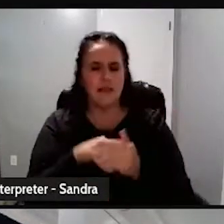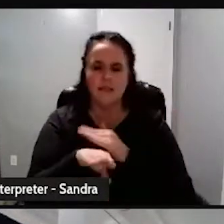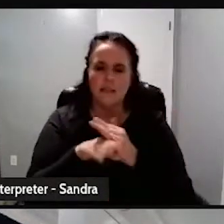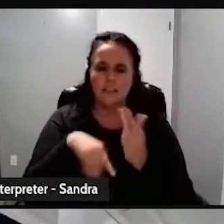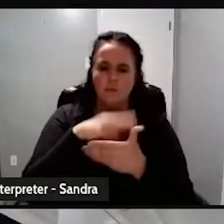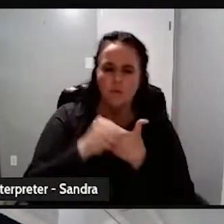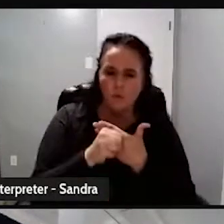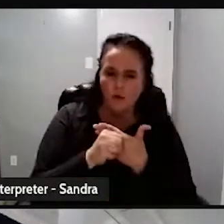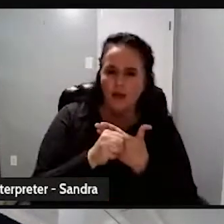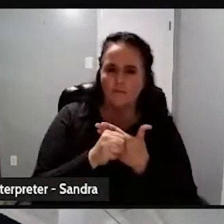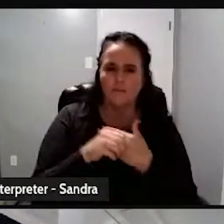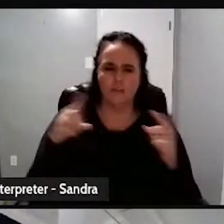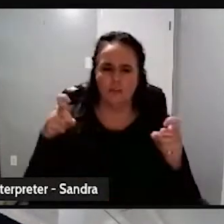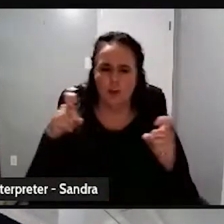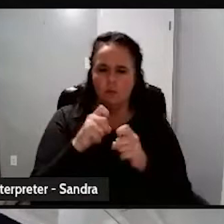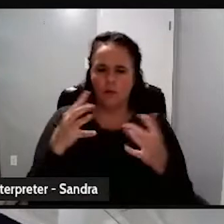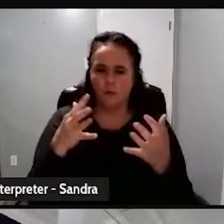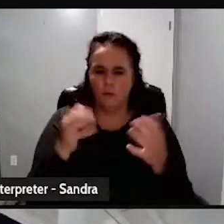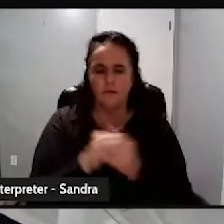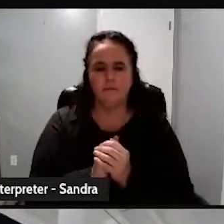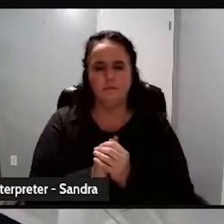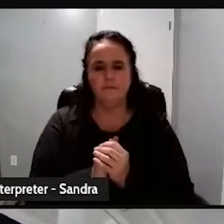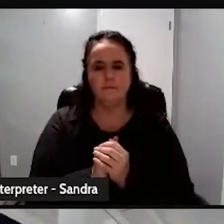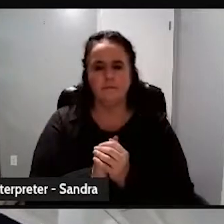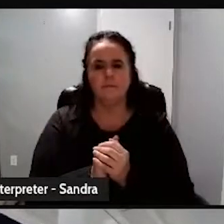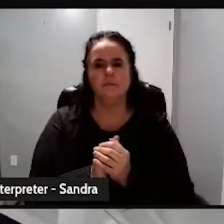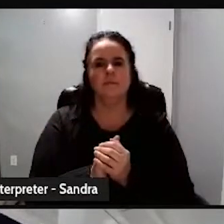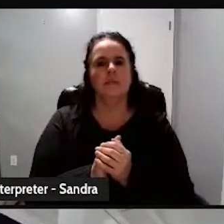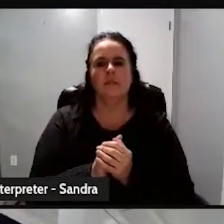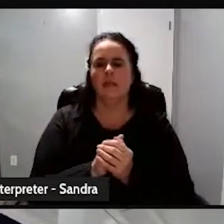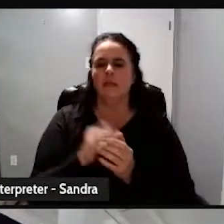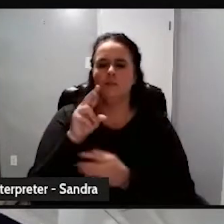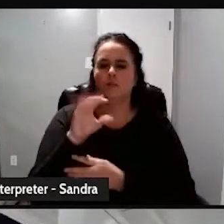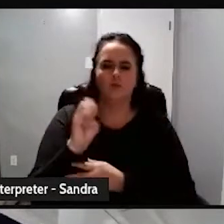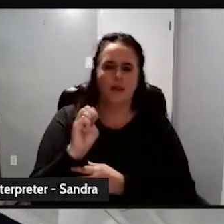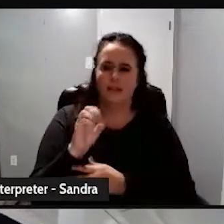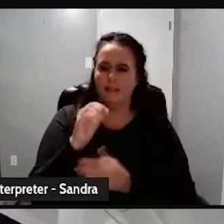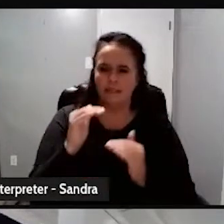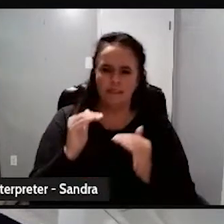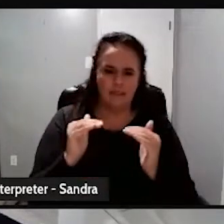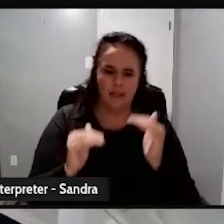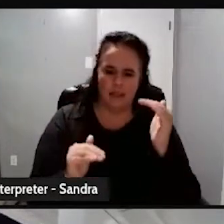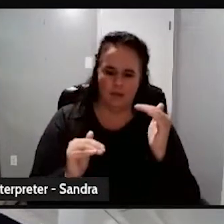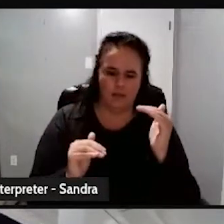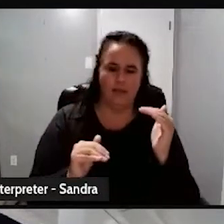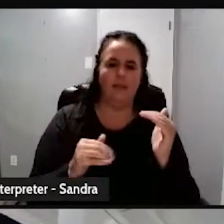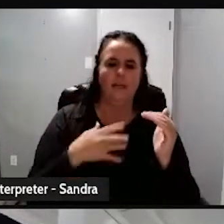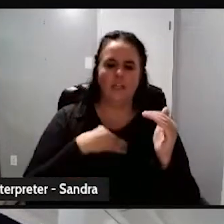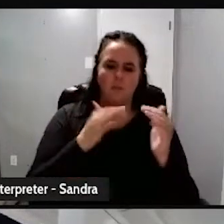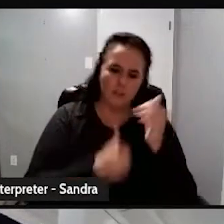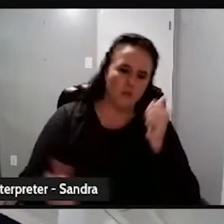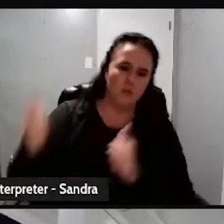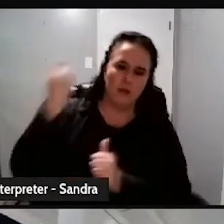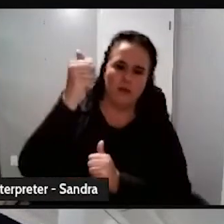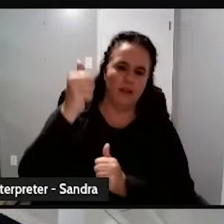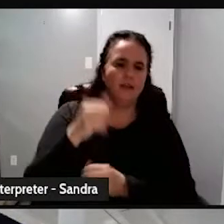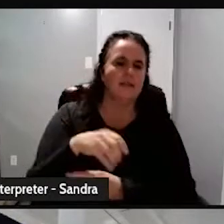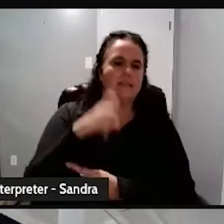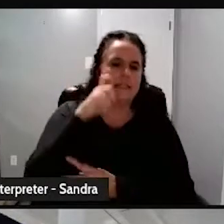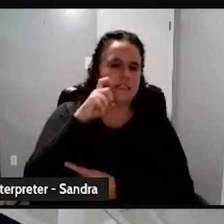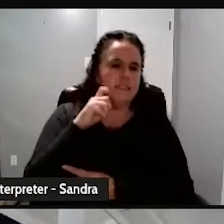further complicated by racial inequity, white supremacy, sexism,